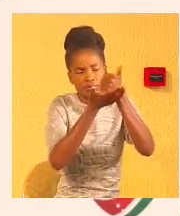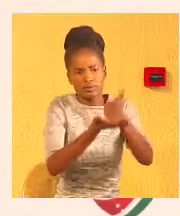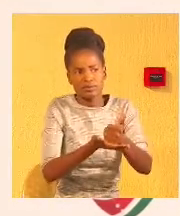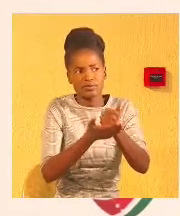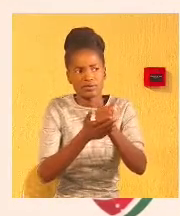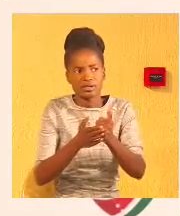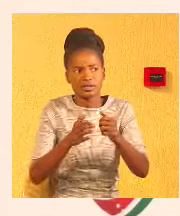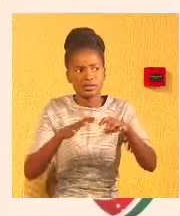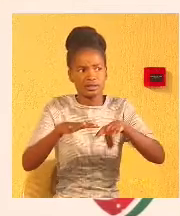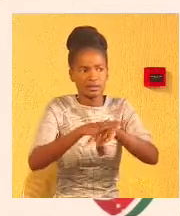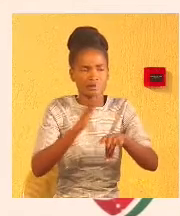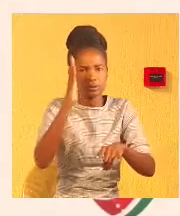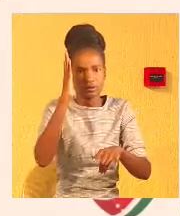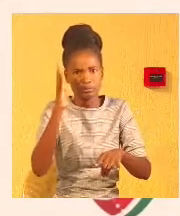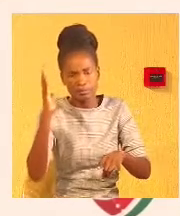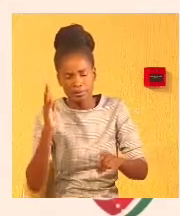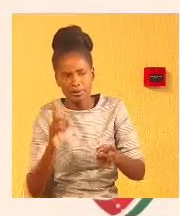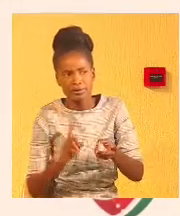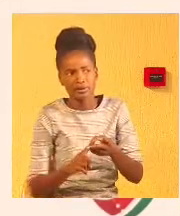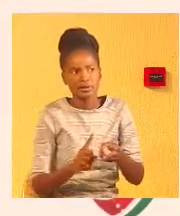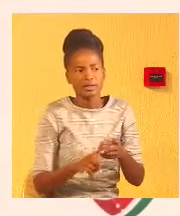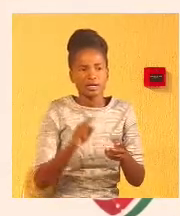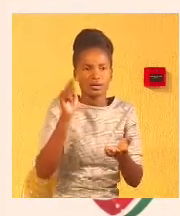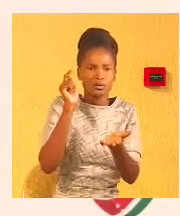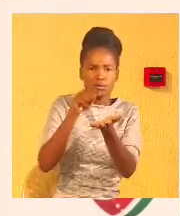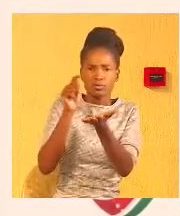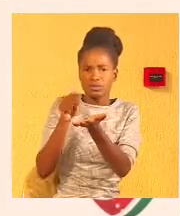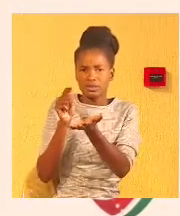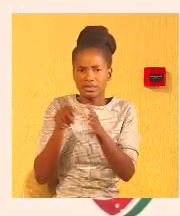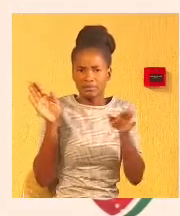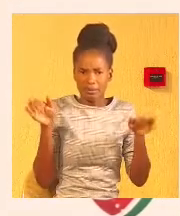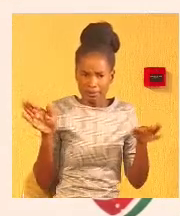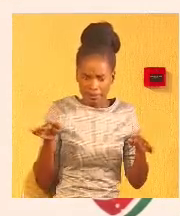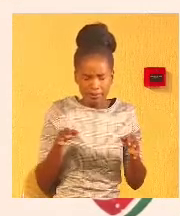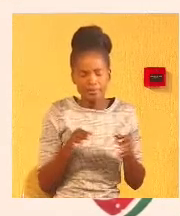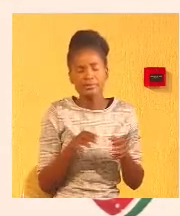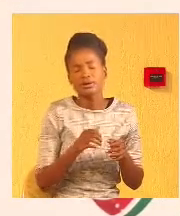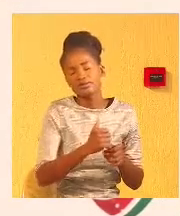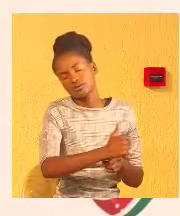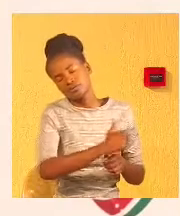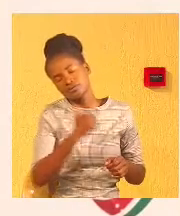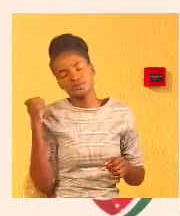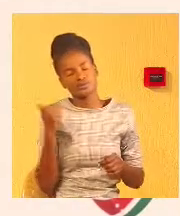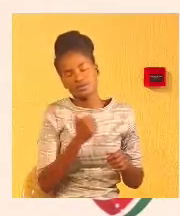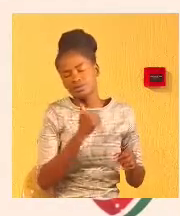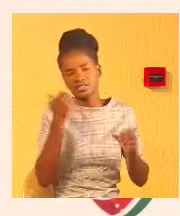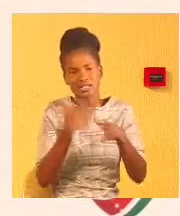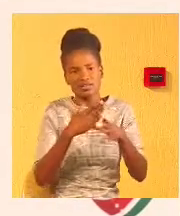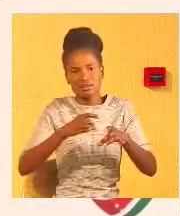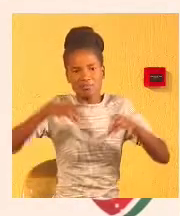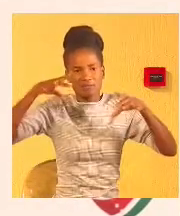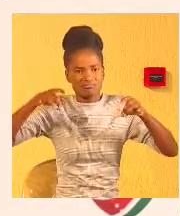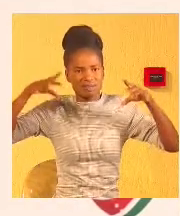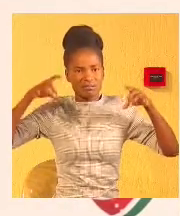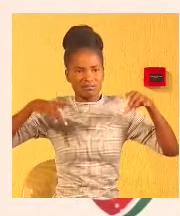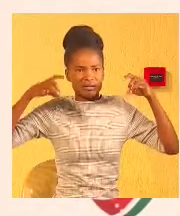wild animals, in terms of birds, they also retreated, they dismantled.